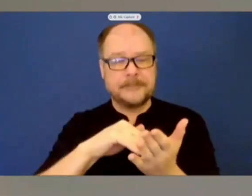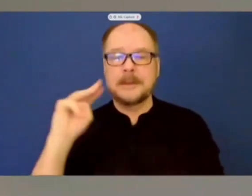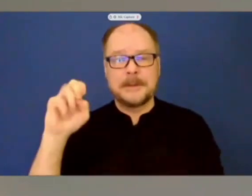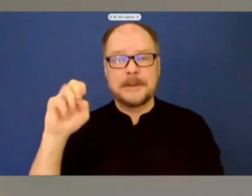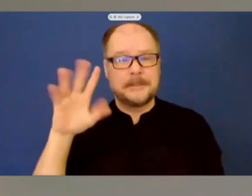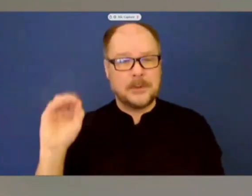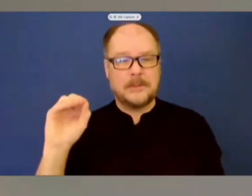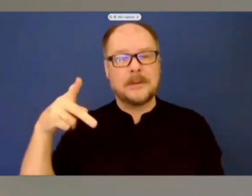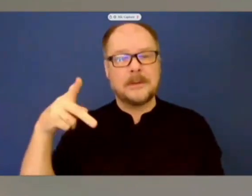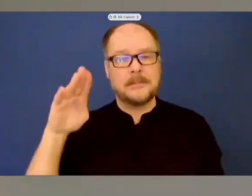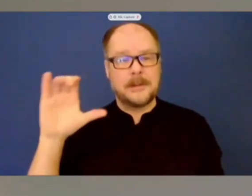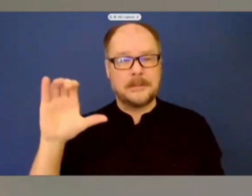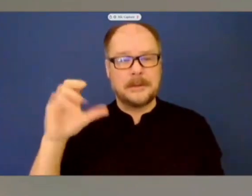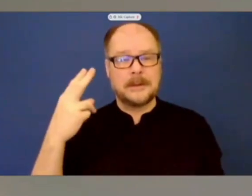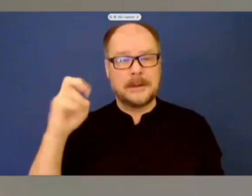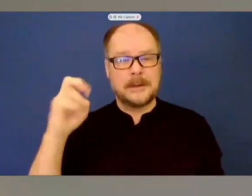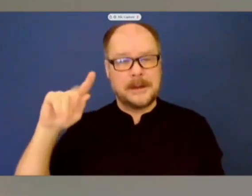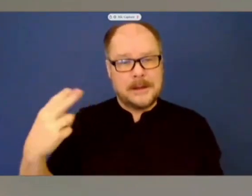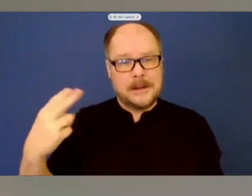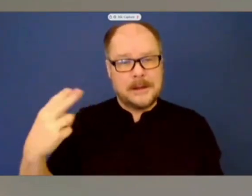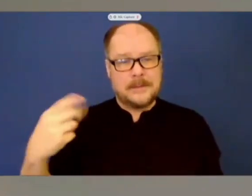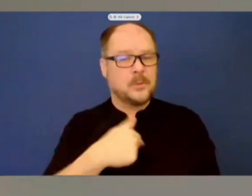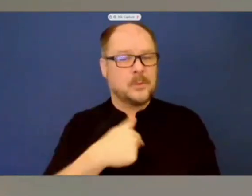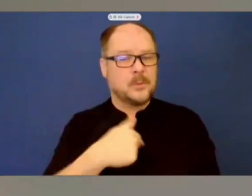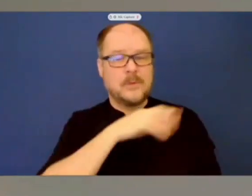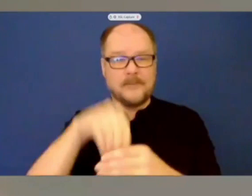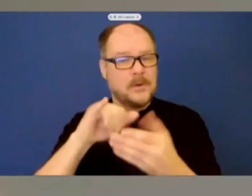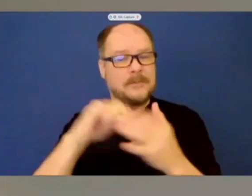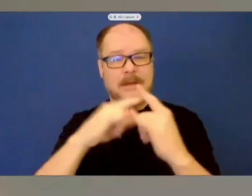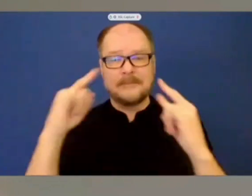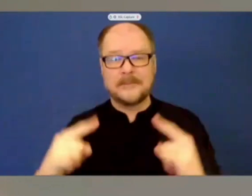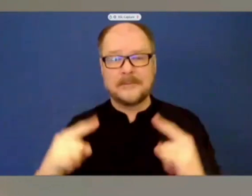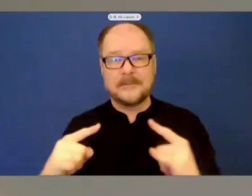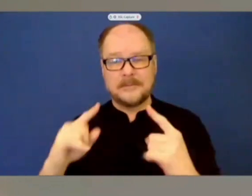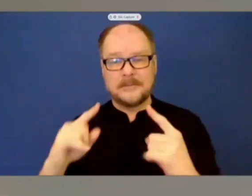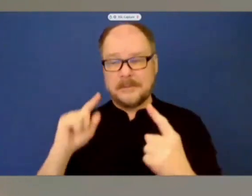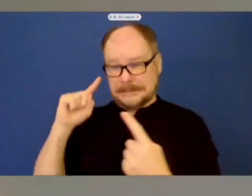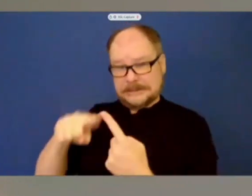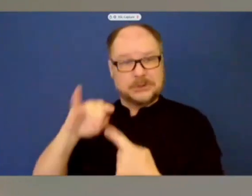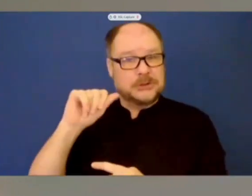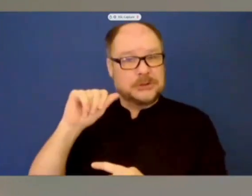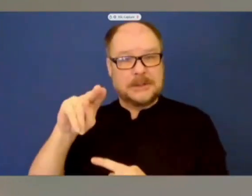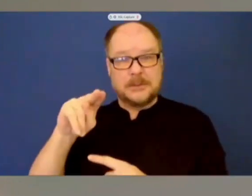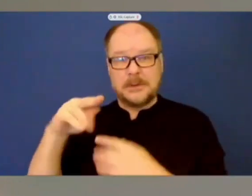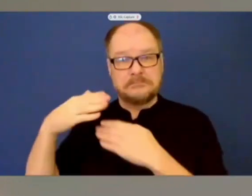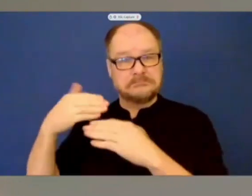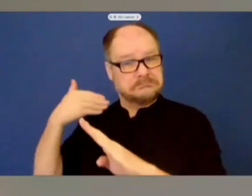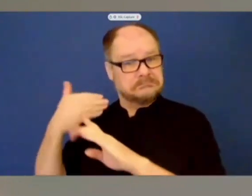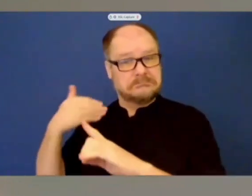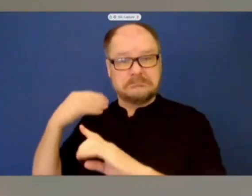Health was not involved in the encampment before mid-January. And that